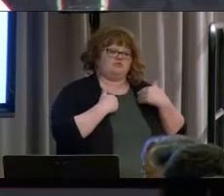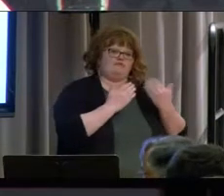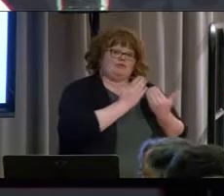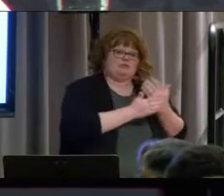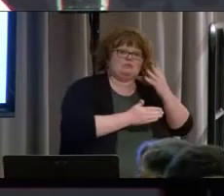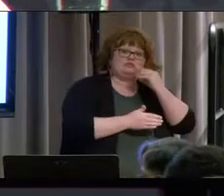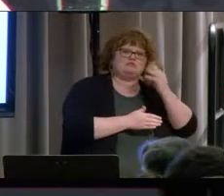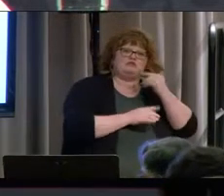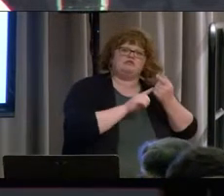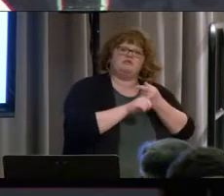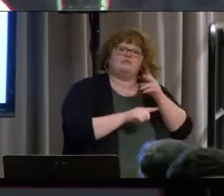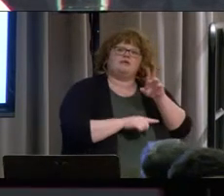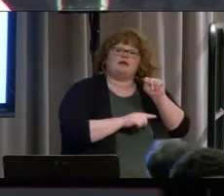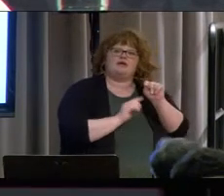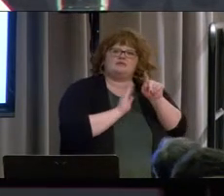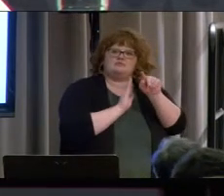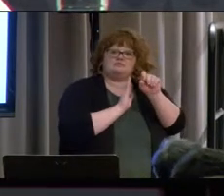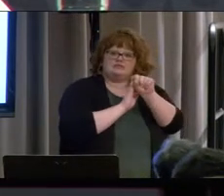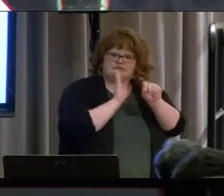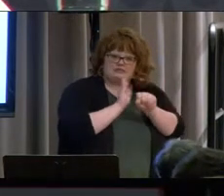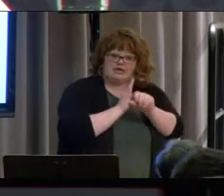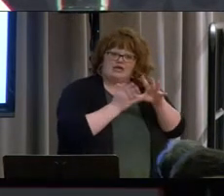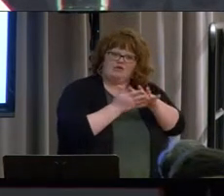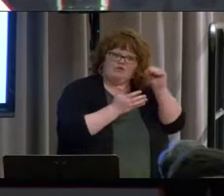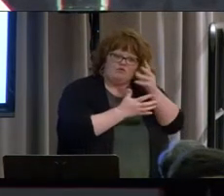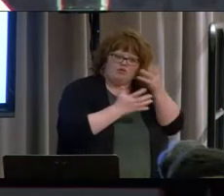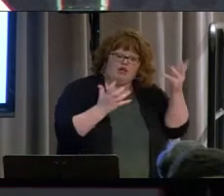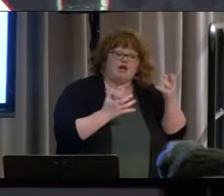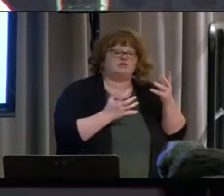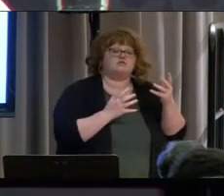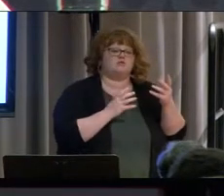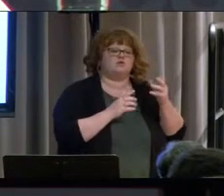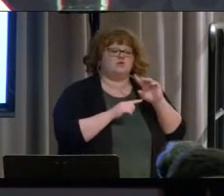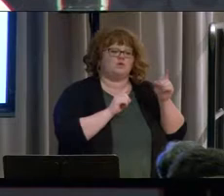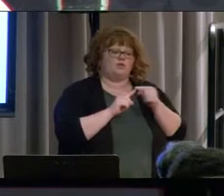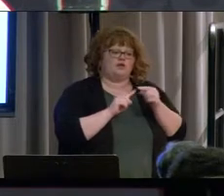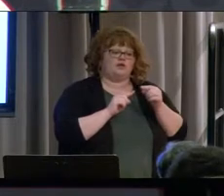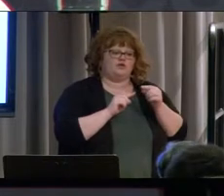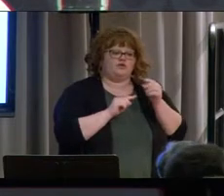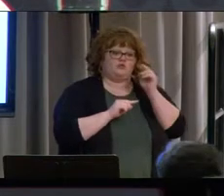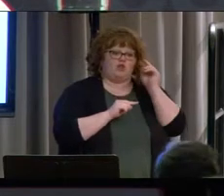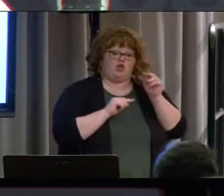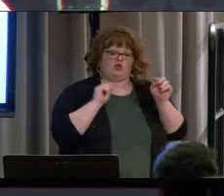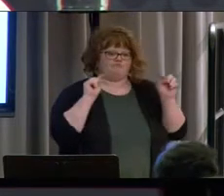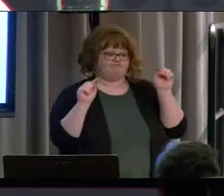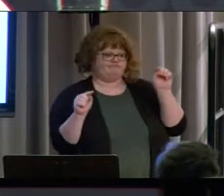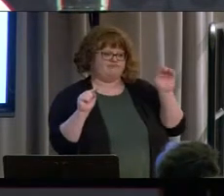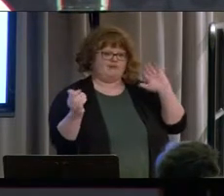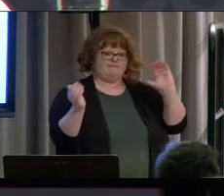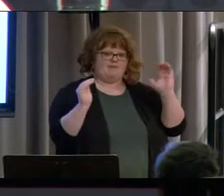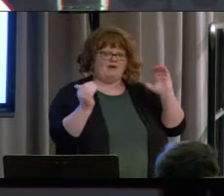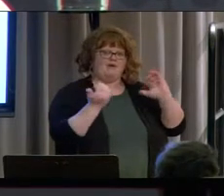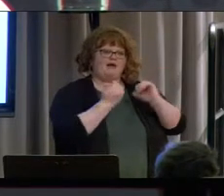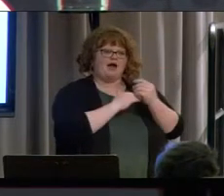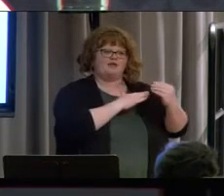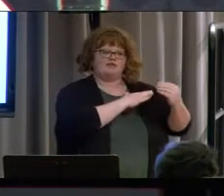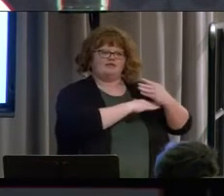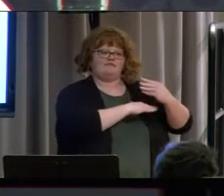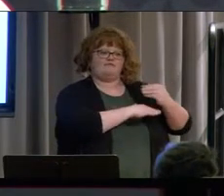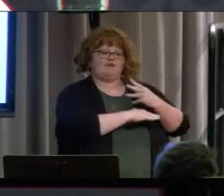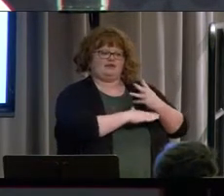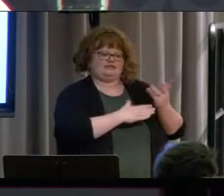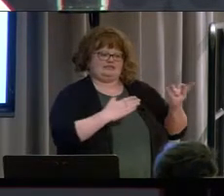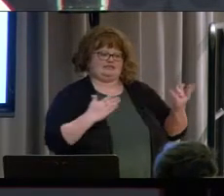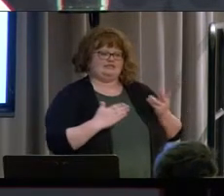much. As you look at this environment and that environment, what's your advice for us in consideration of that?